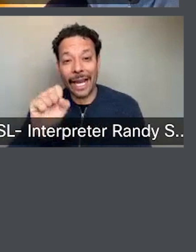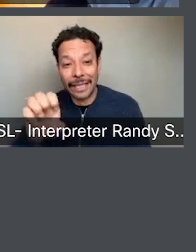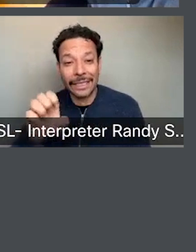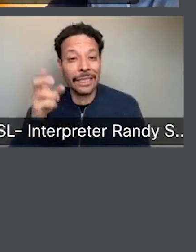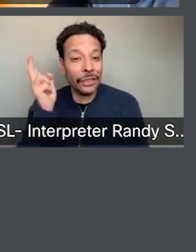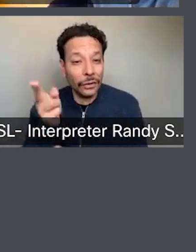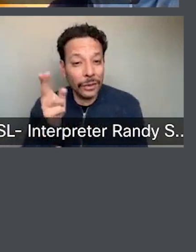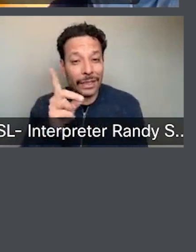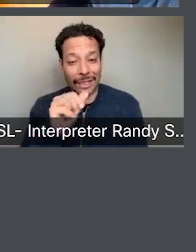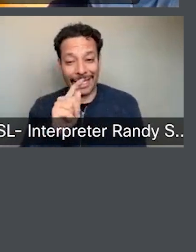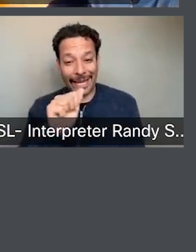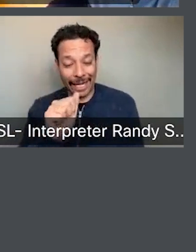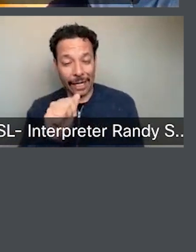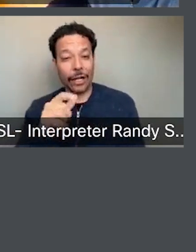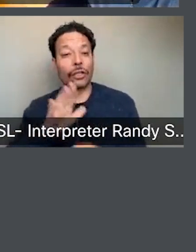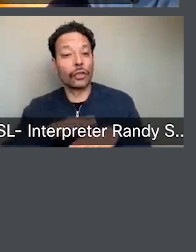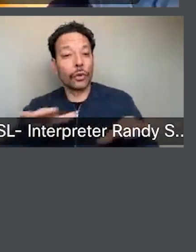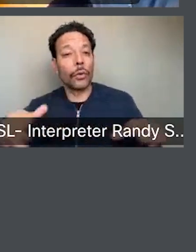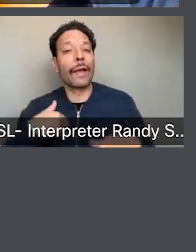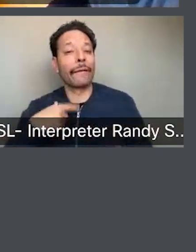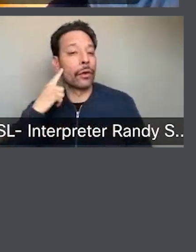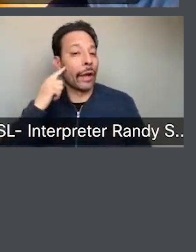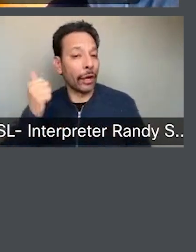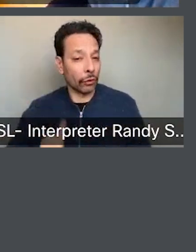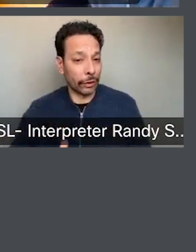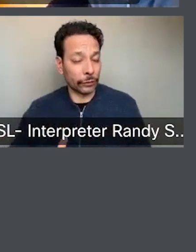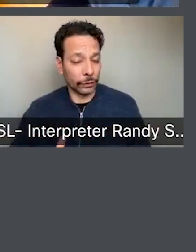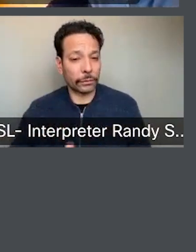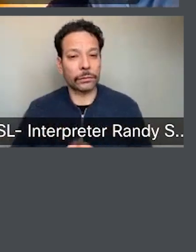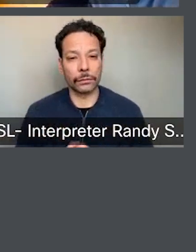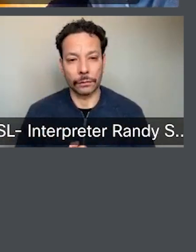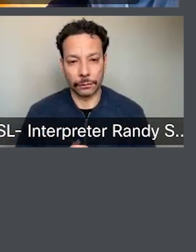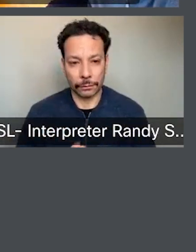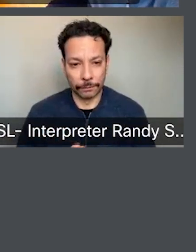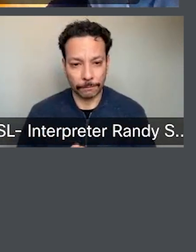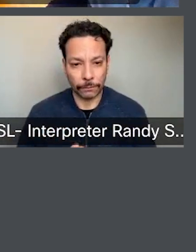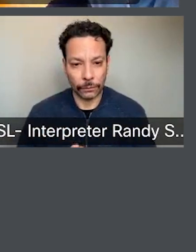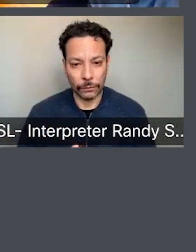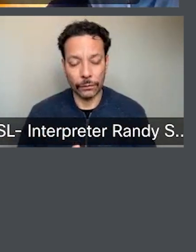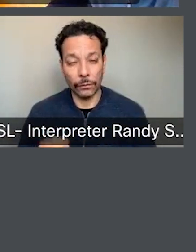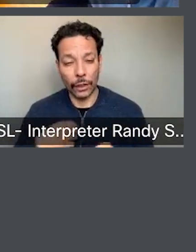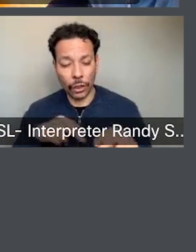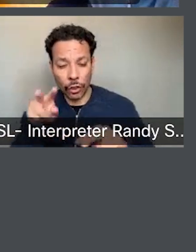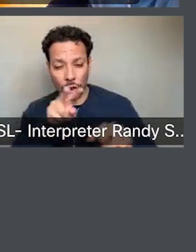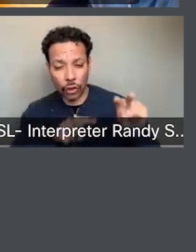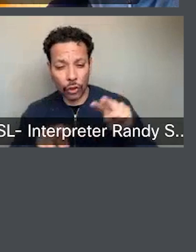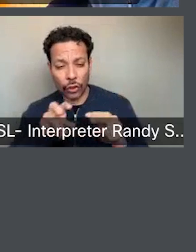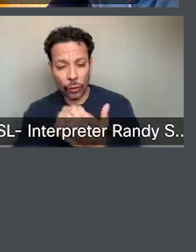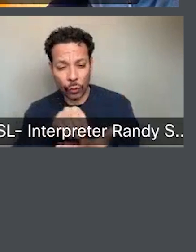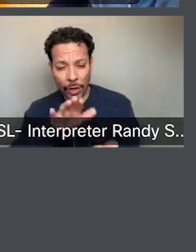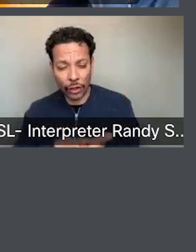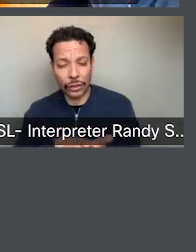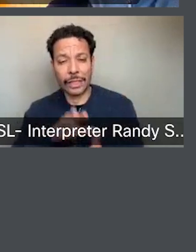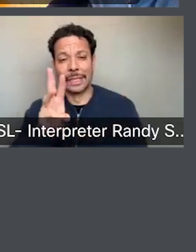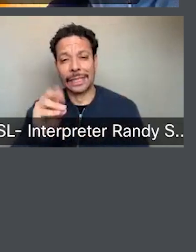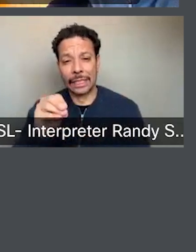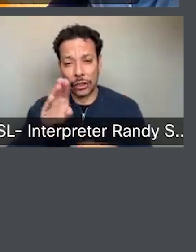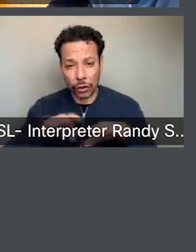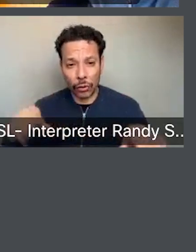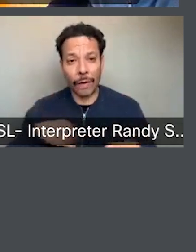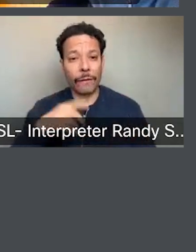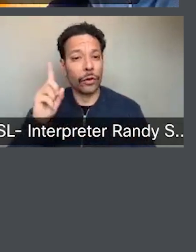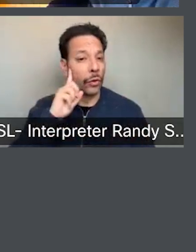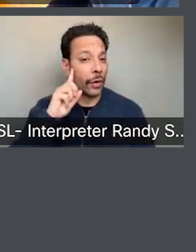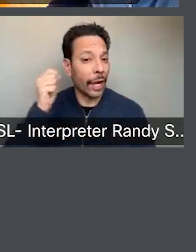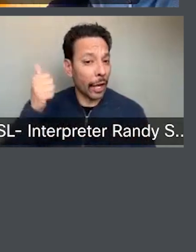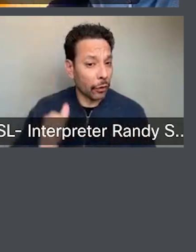children who had unilateral hearing loss. So we looked at the records of 60 children with unilateral hearing loss in